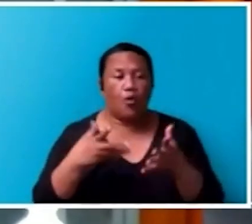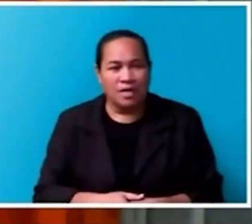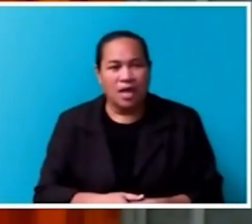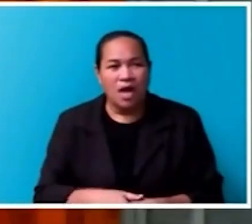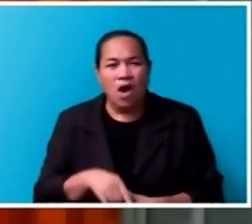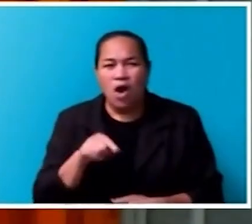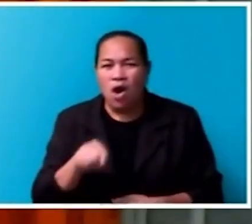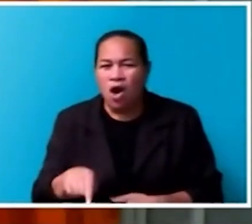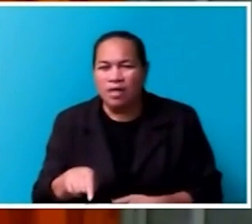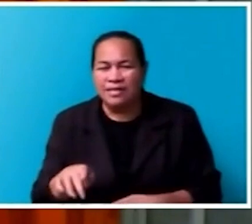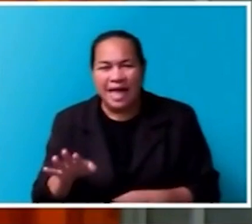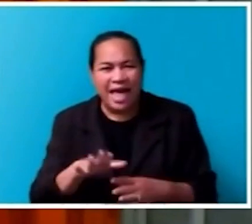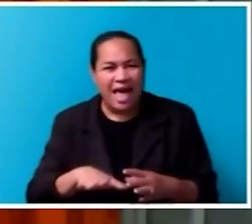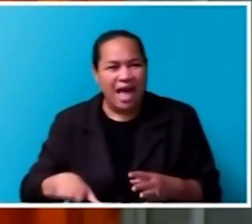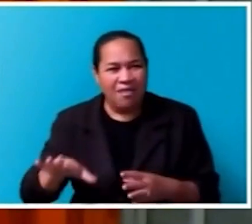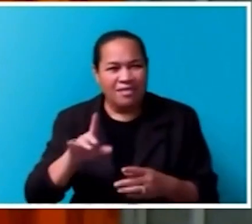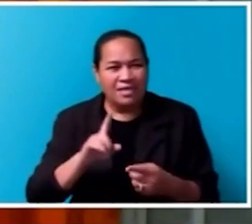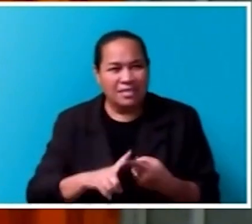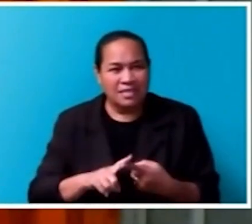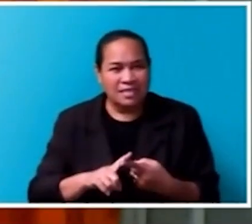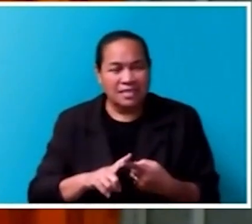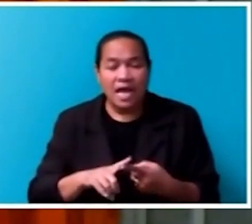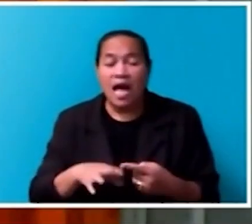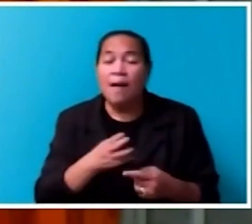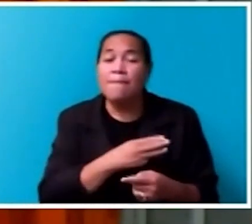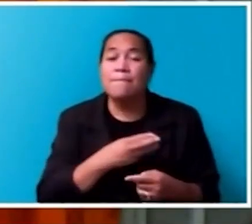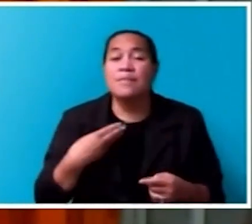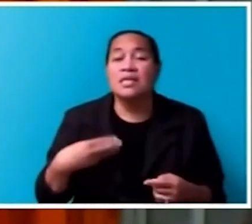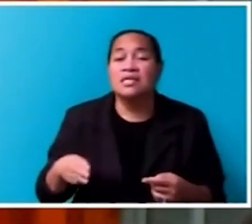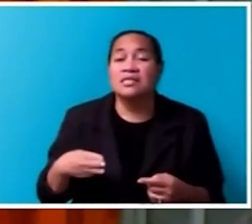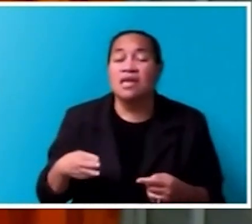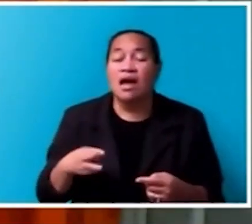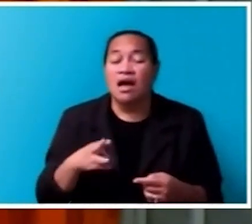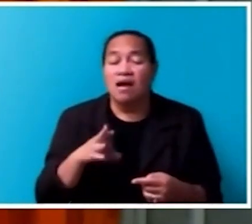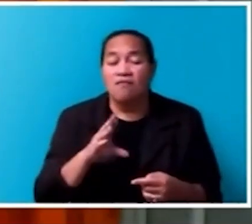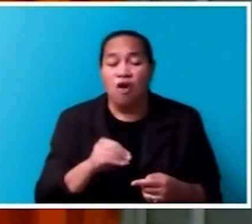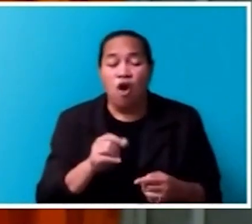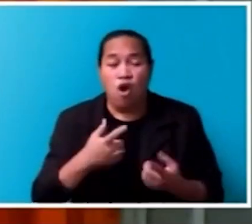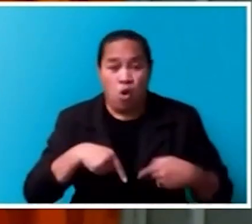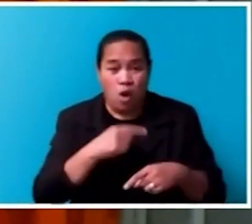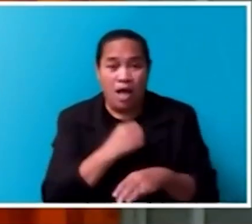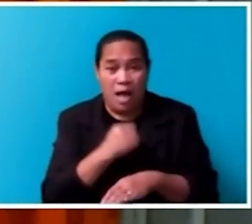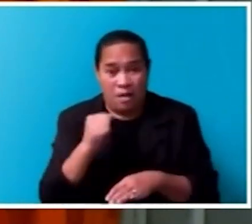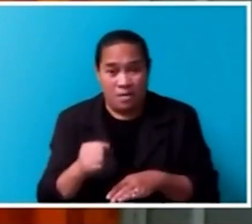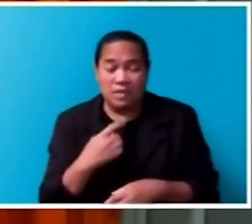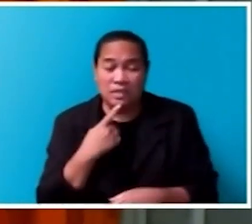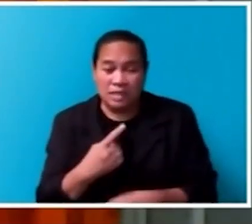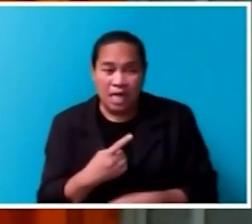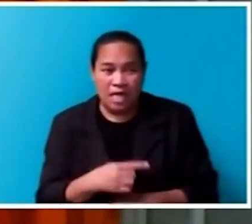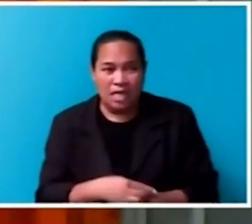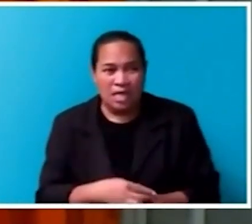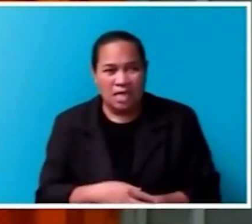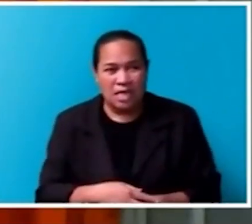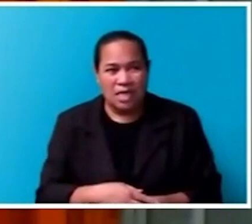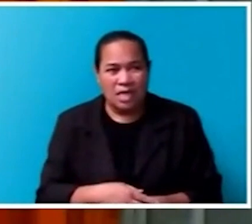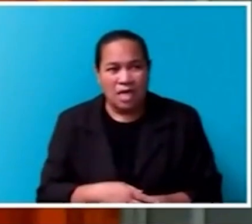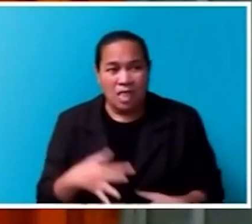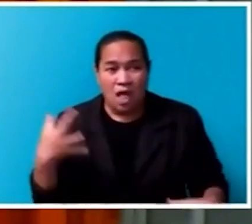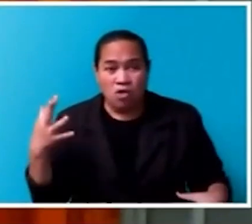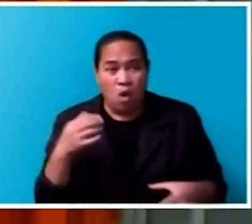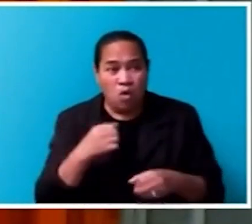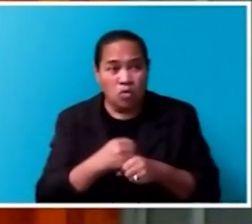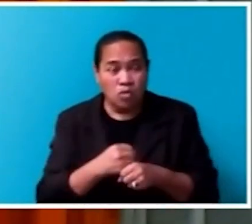region. Figures from the Ministry of Local Government indicate that the total municipal